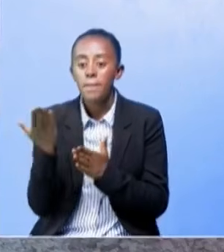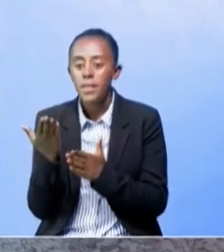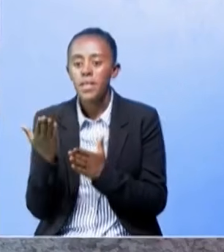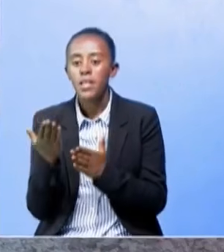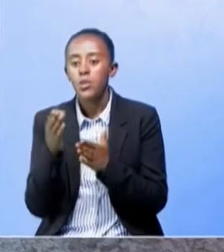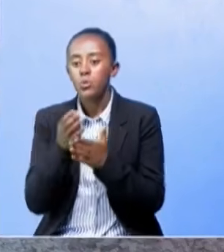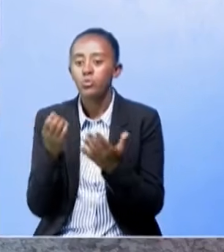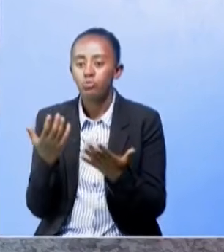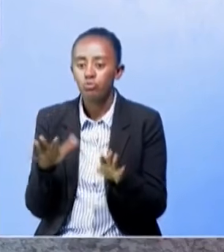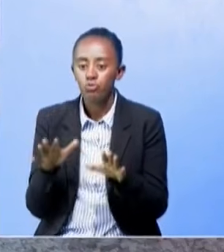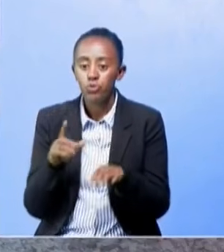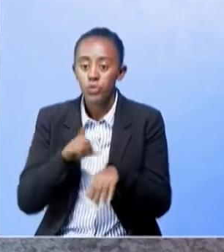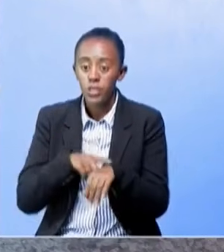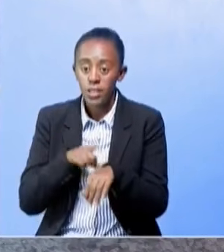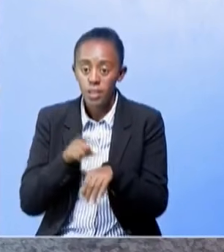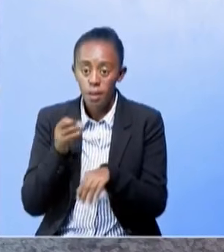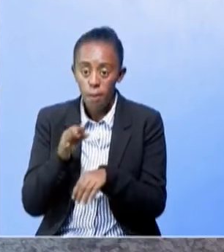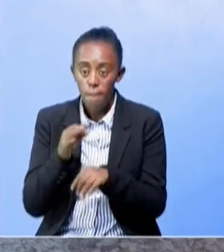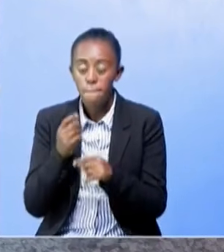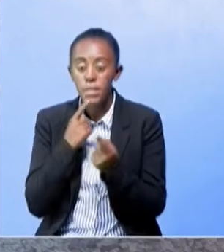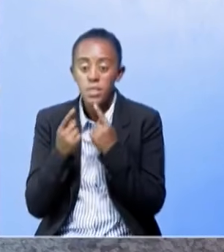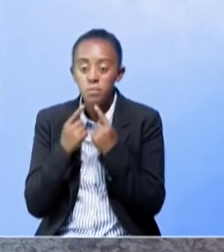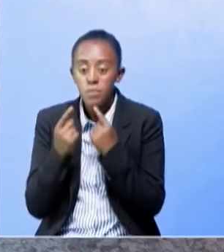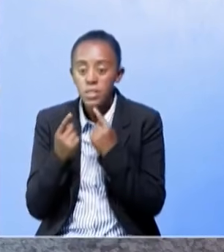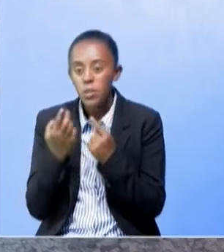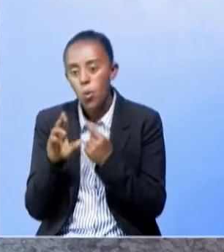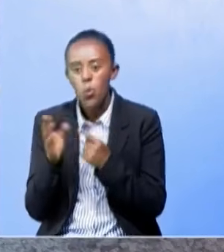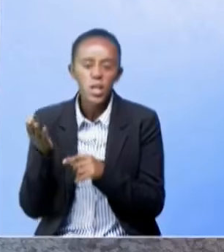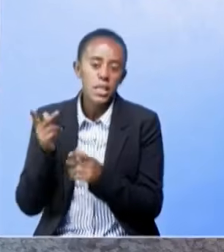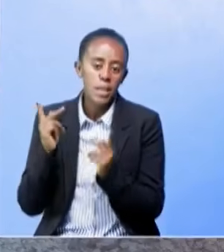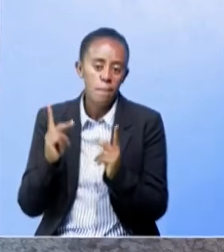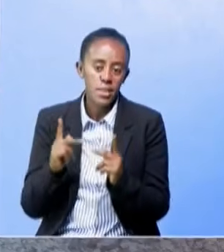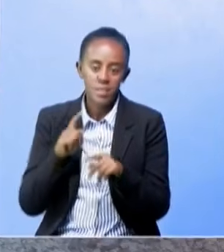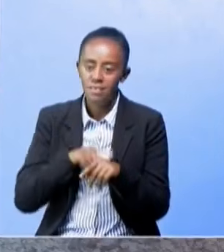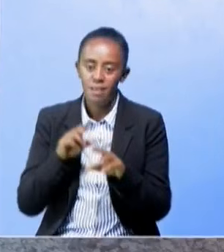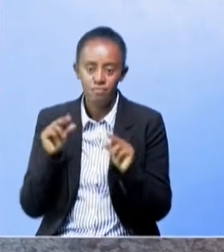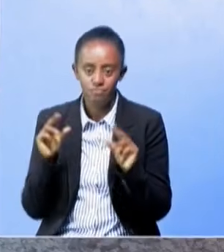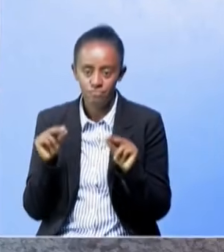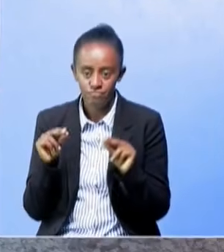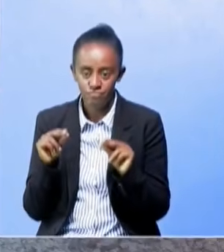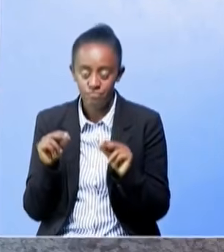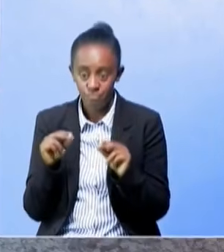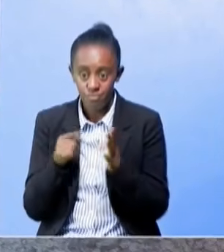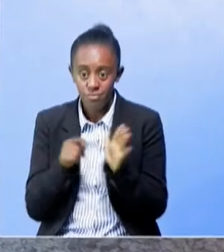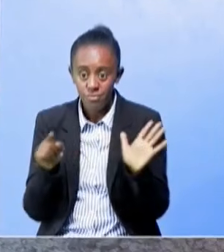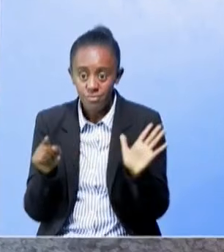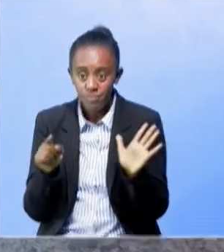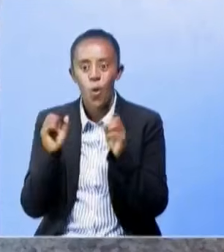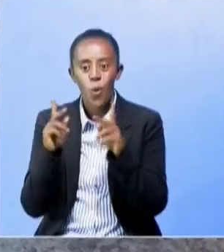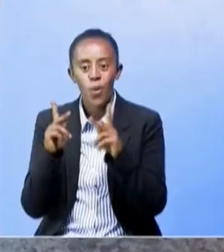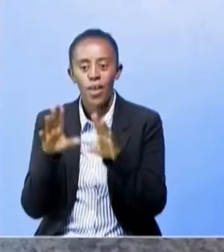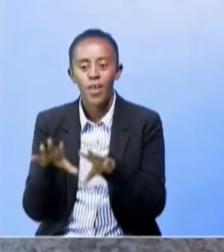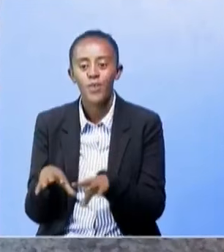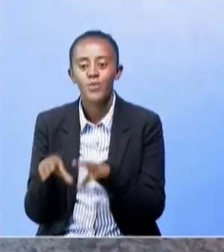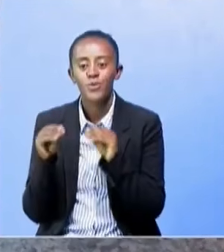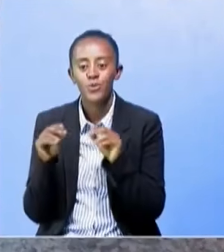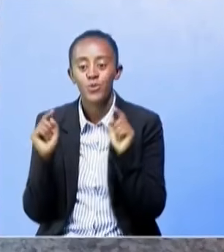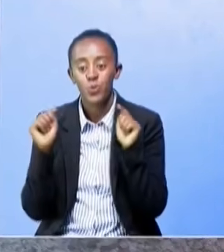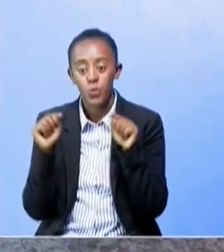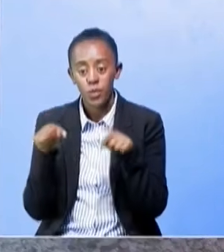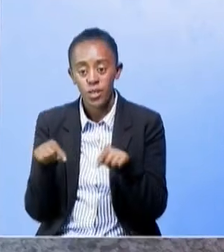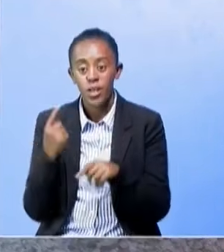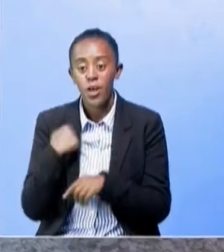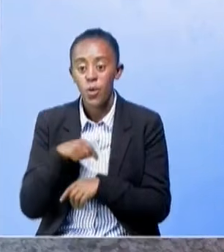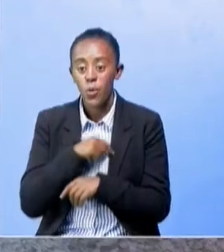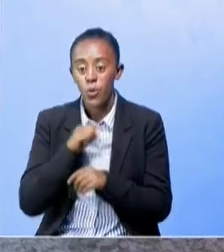not doing at the time of speaking or in the present time. Is it clear? Nice. Today, we